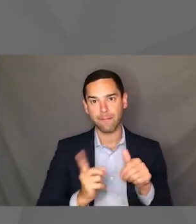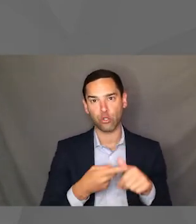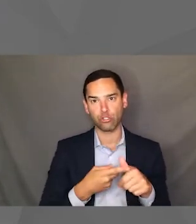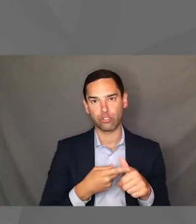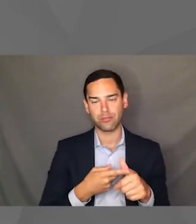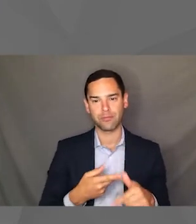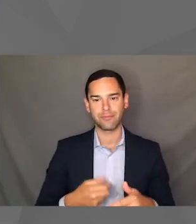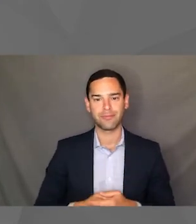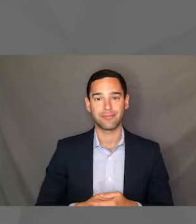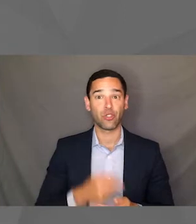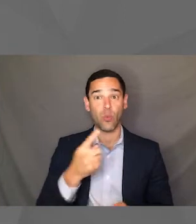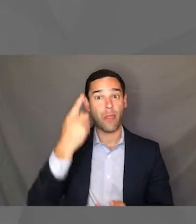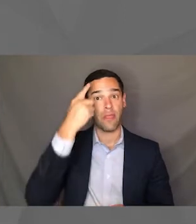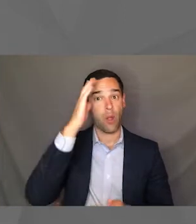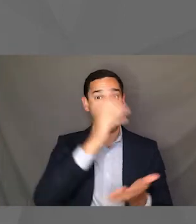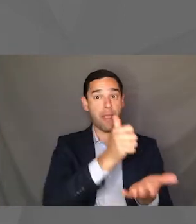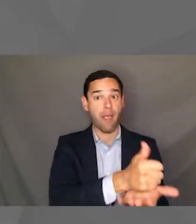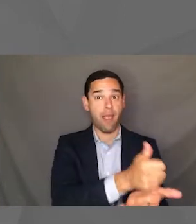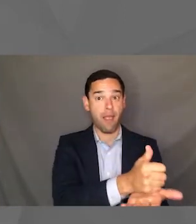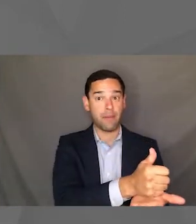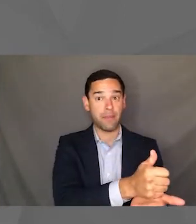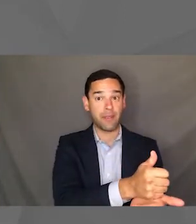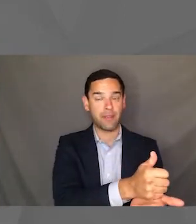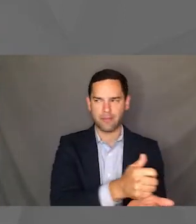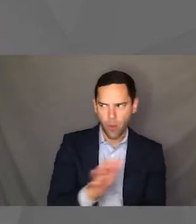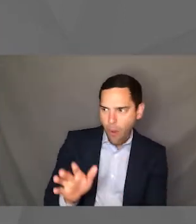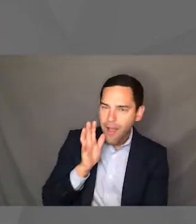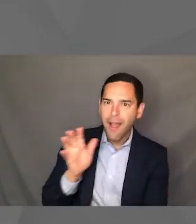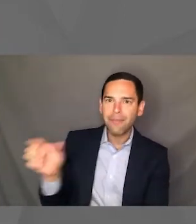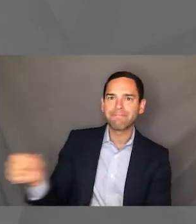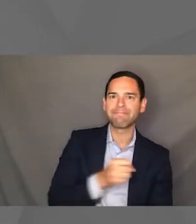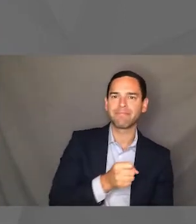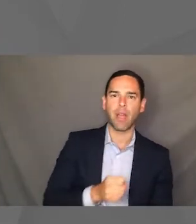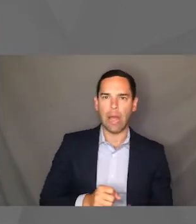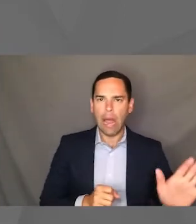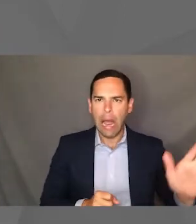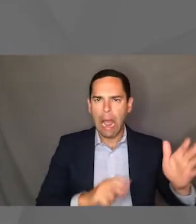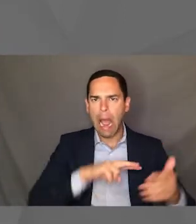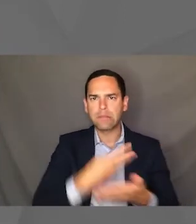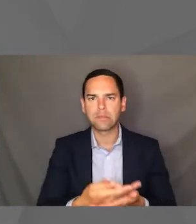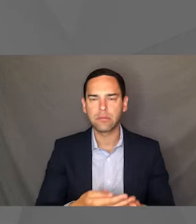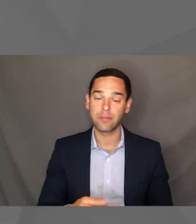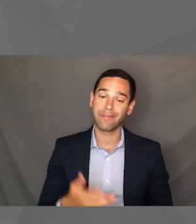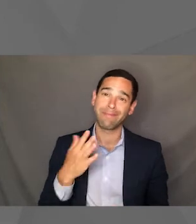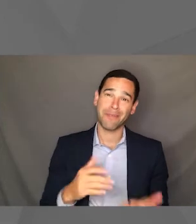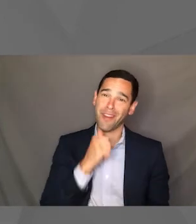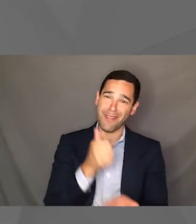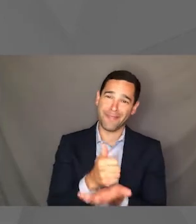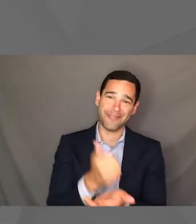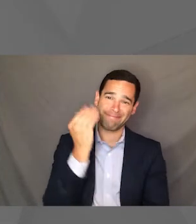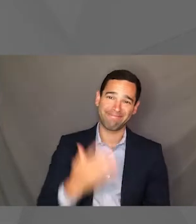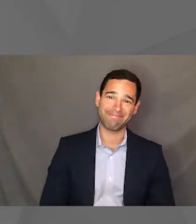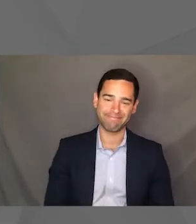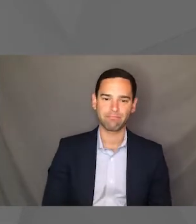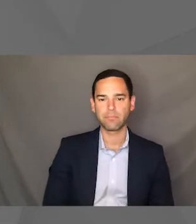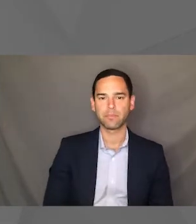first. What you think might be helping? I got you. Wait, ah! Oh no, might actually not.